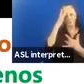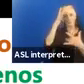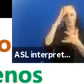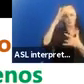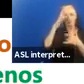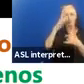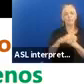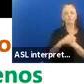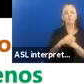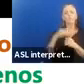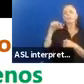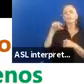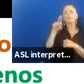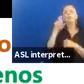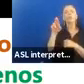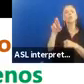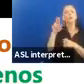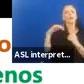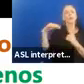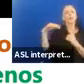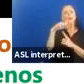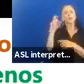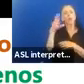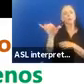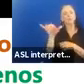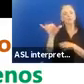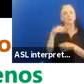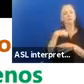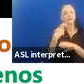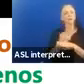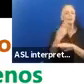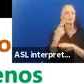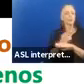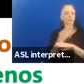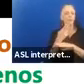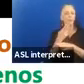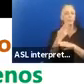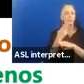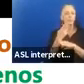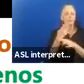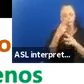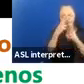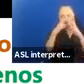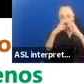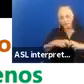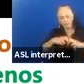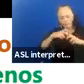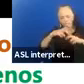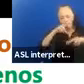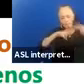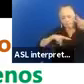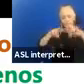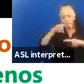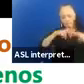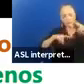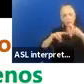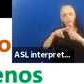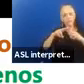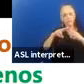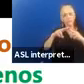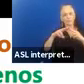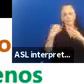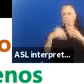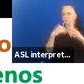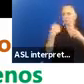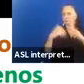I use and a lot of the folks I'm in community use for exploring the vast and seemingly endless variations